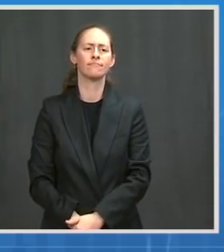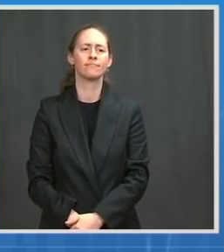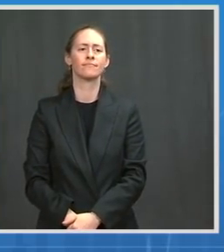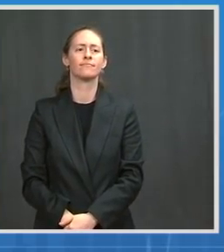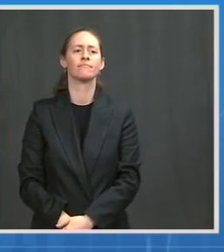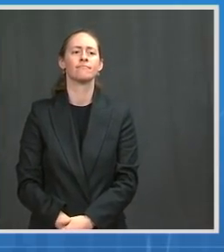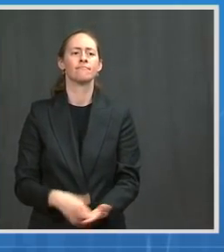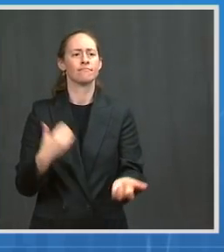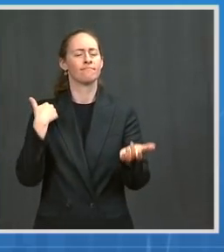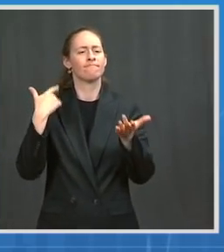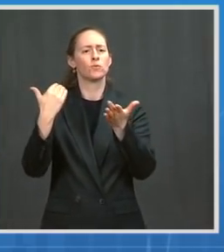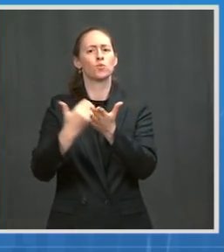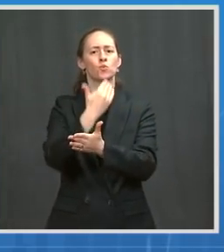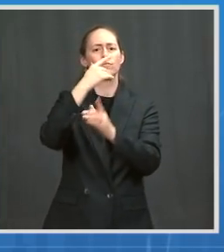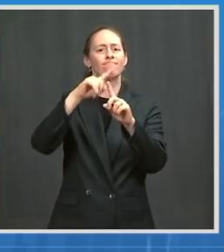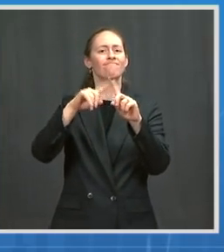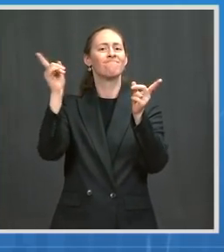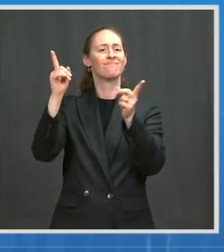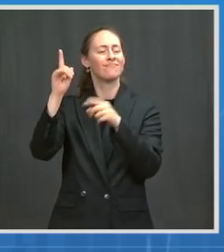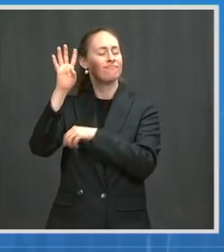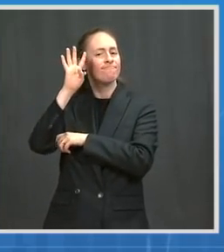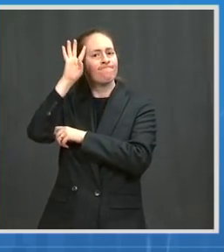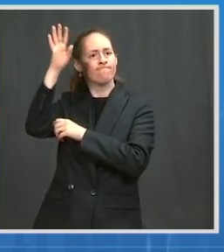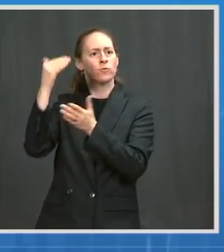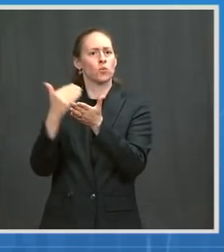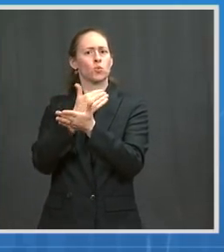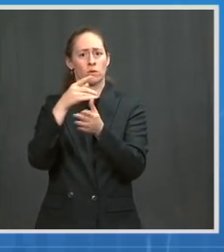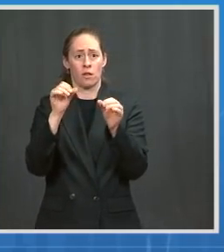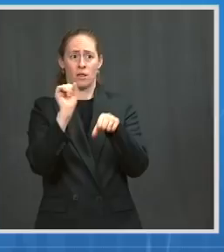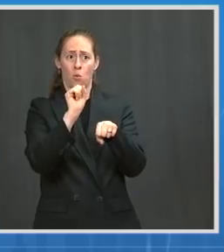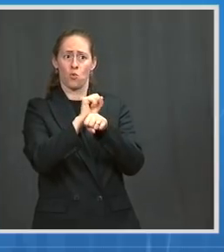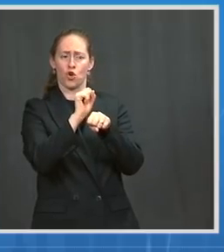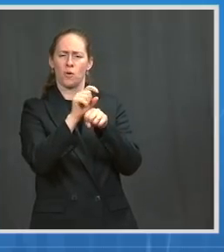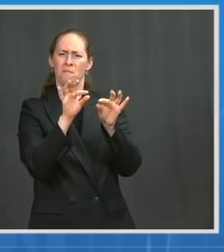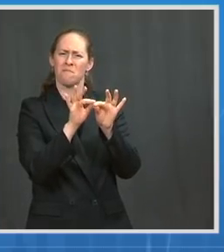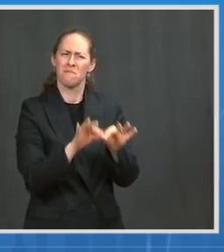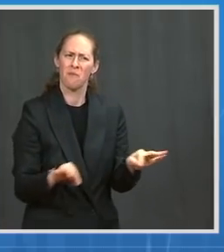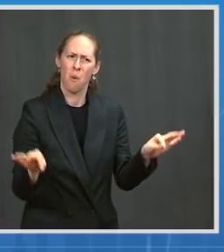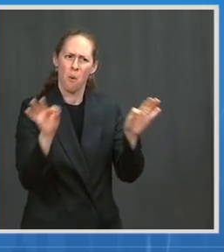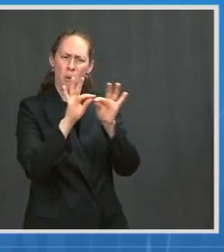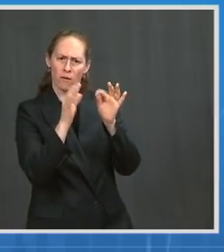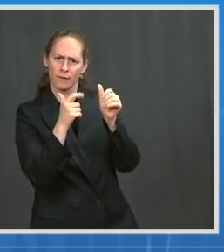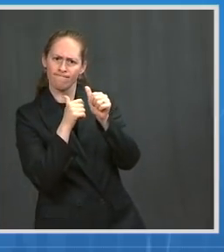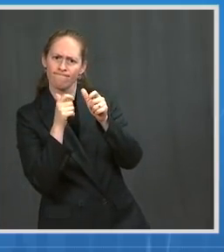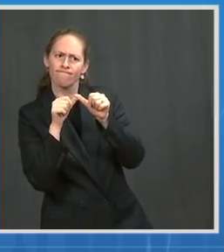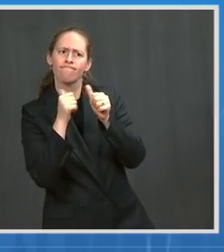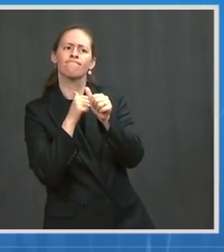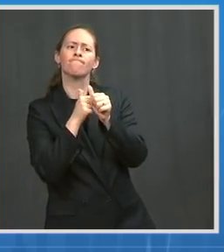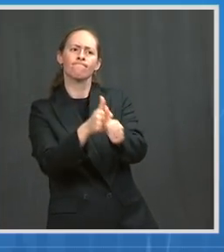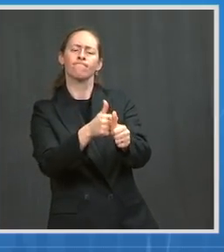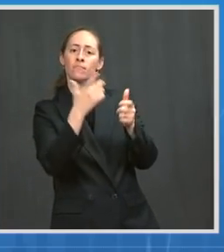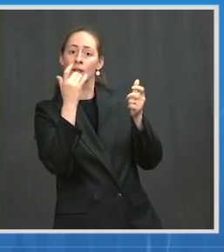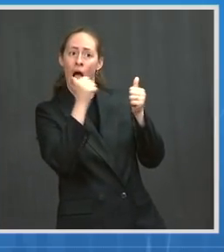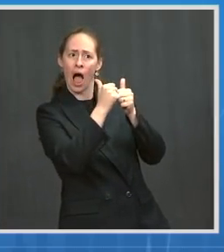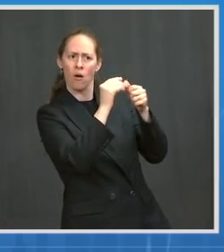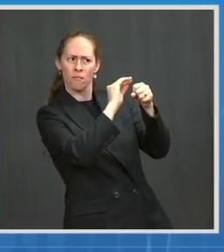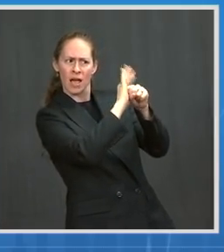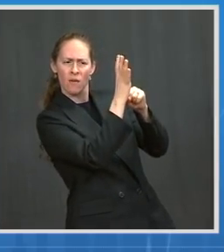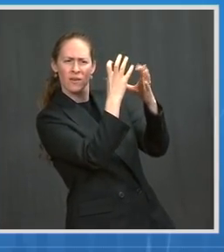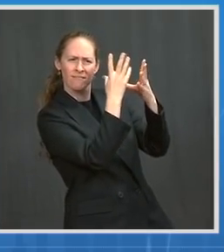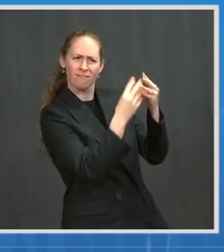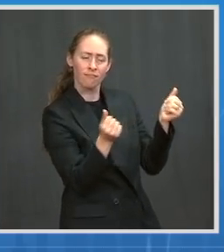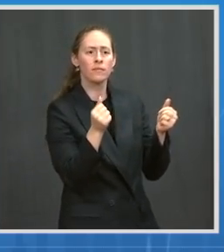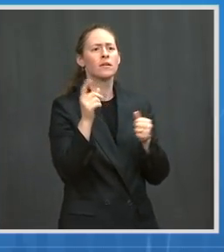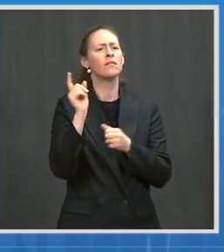and innovation is essential to our long-term response to the pandemic and is funded by the American Rescue Plan.